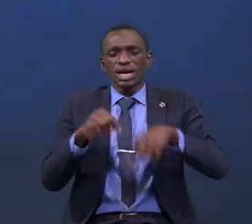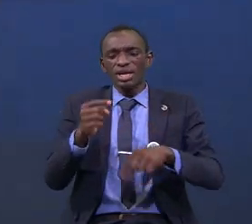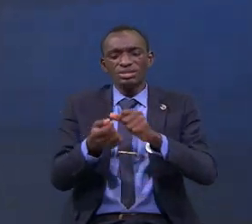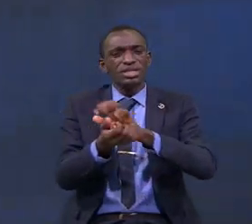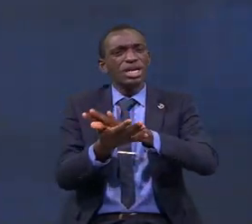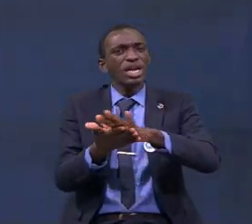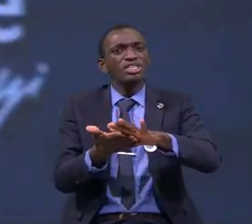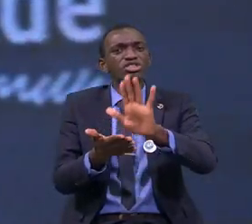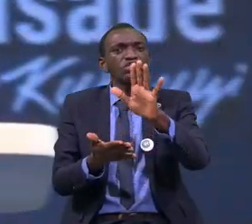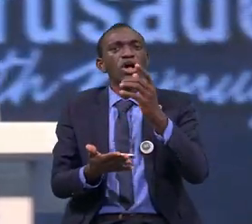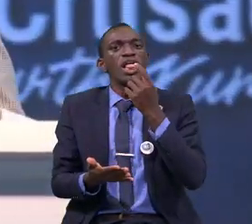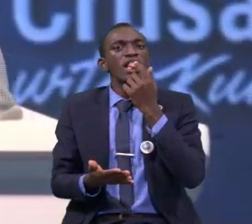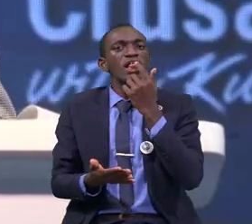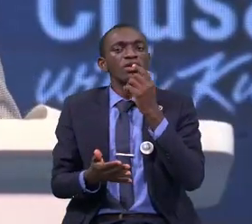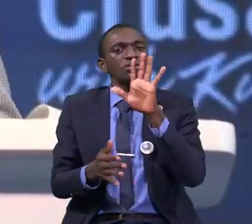yourself.